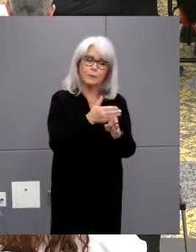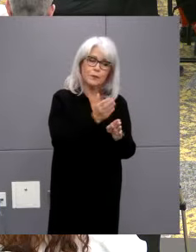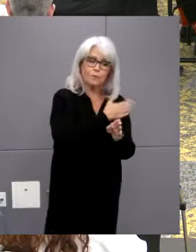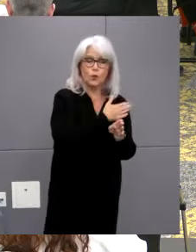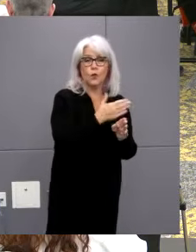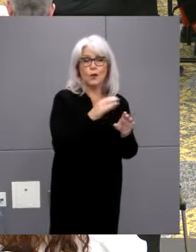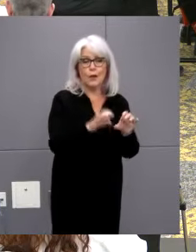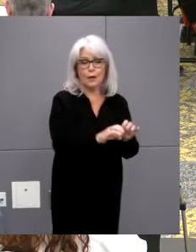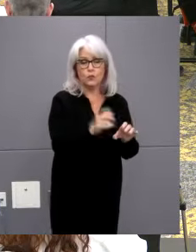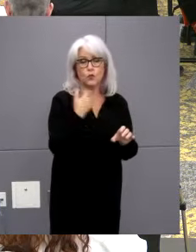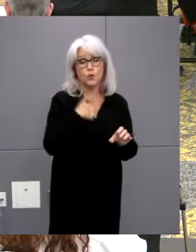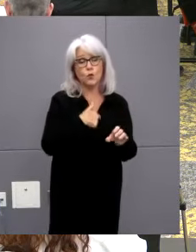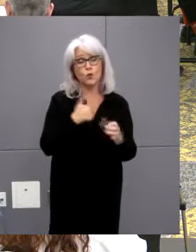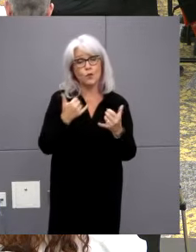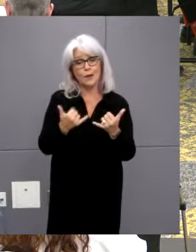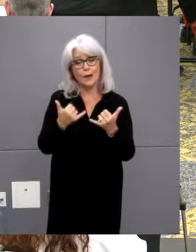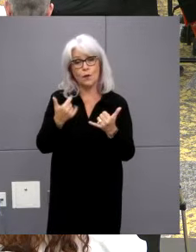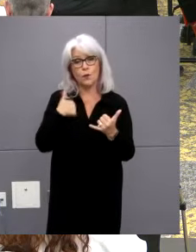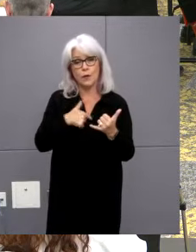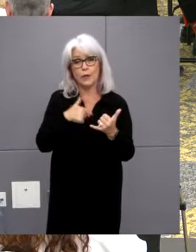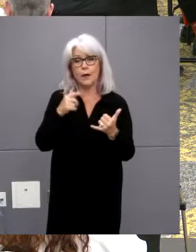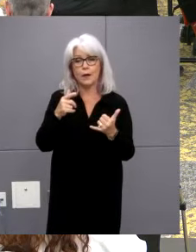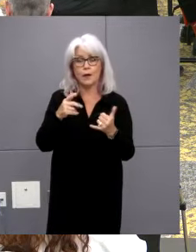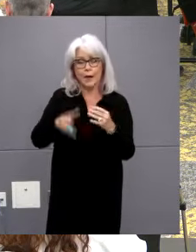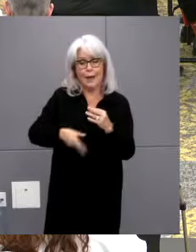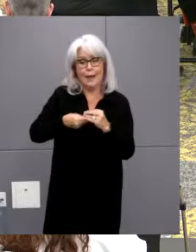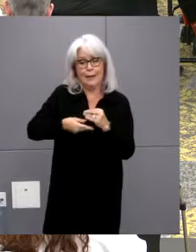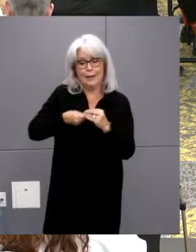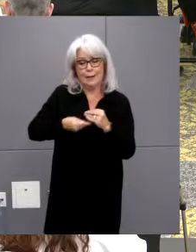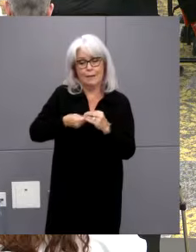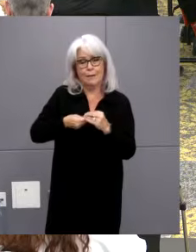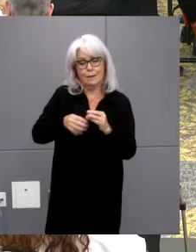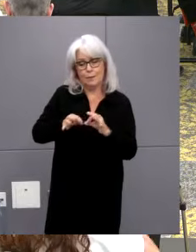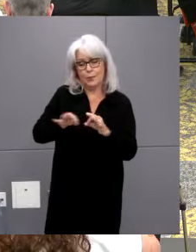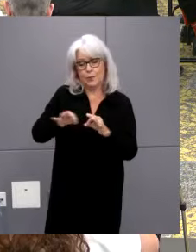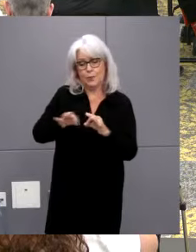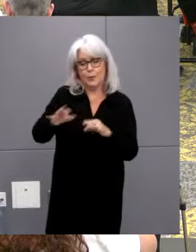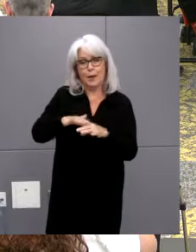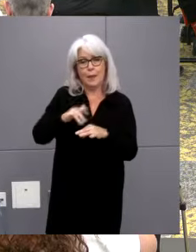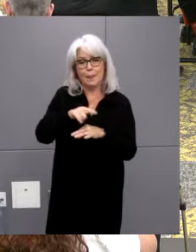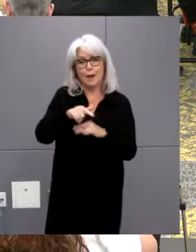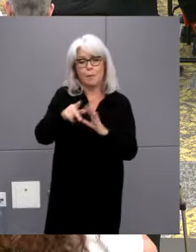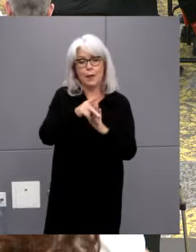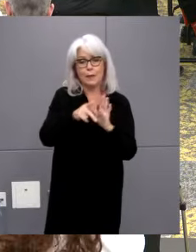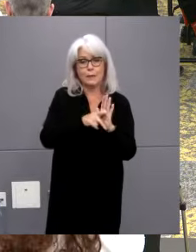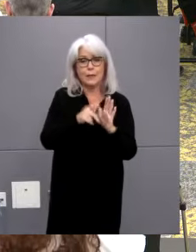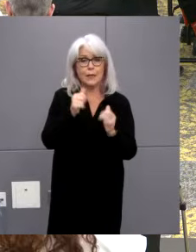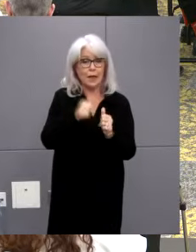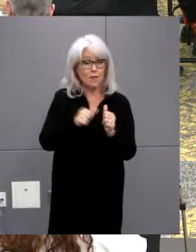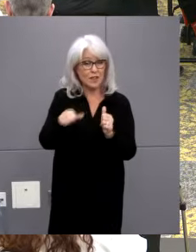it's removing basically the footnote on that policy. Everything else remains the same.